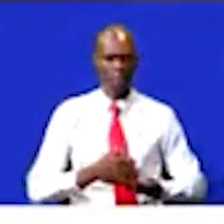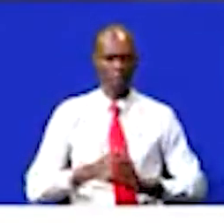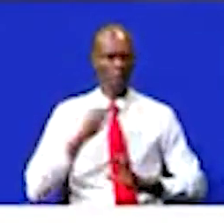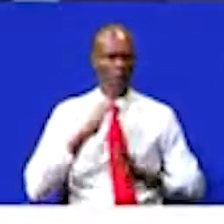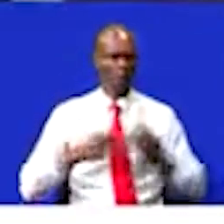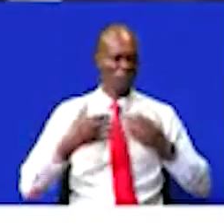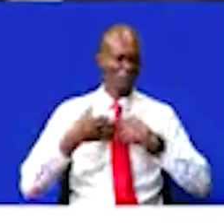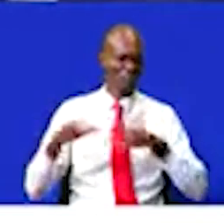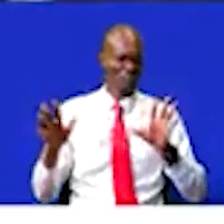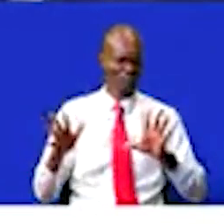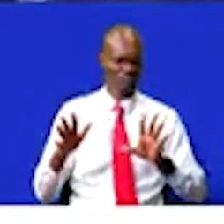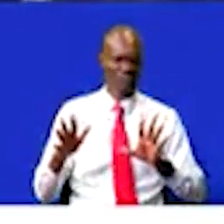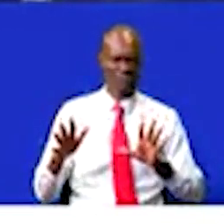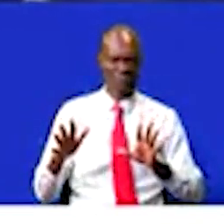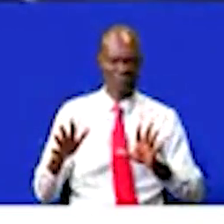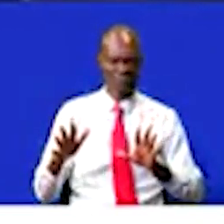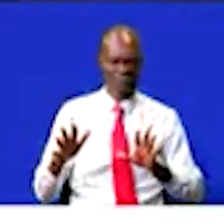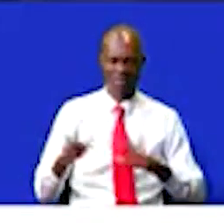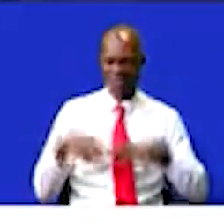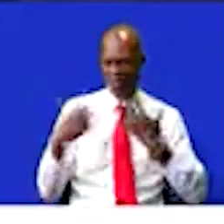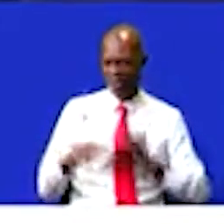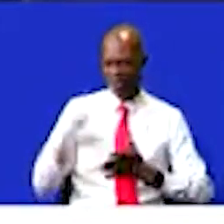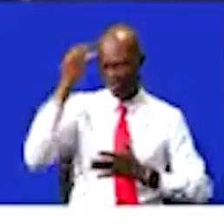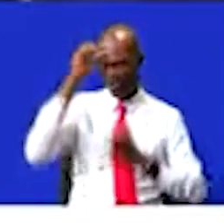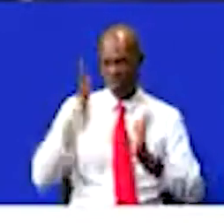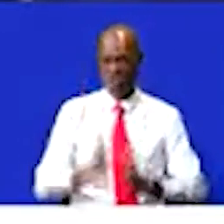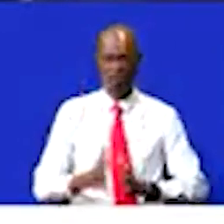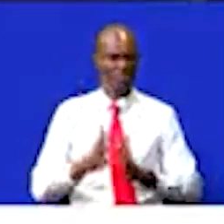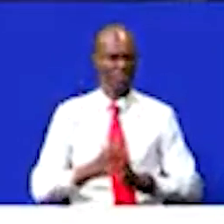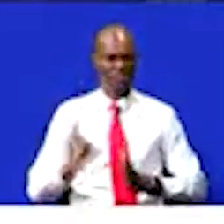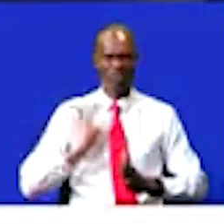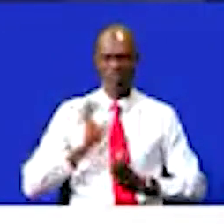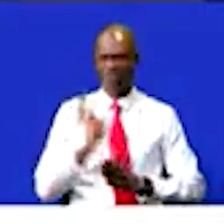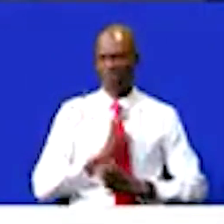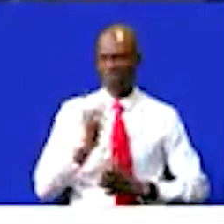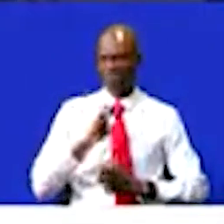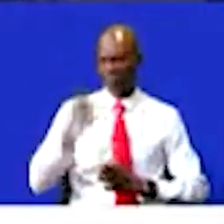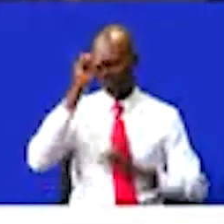tumekata vile magavana wanaongea, the Council of Governors vile wanaongea saizi.